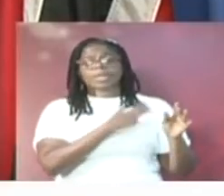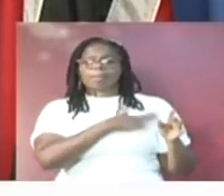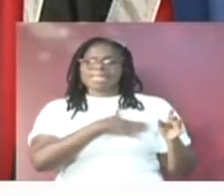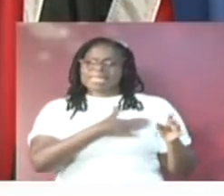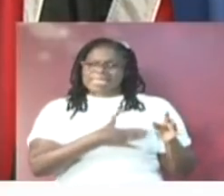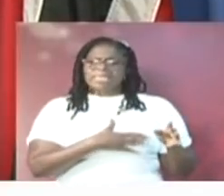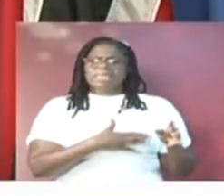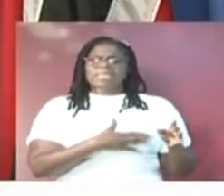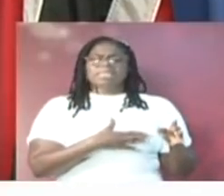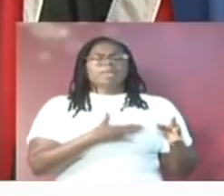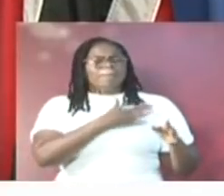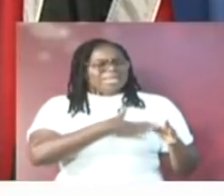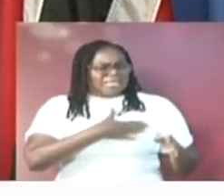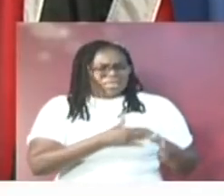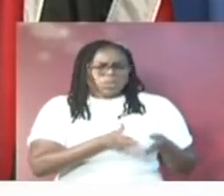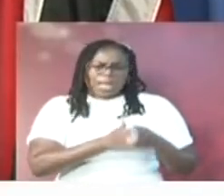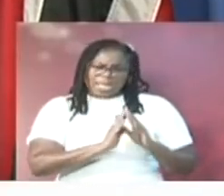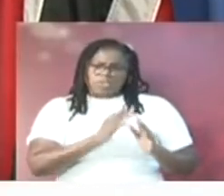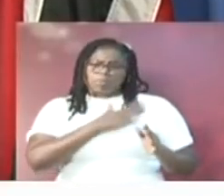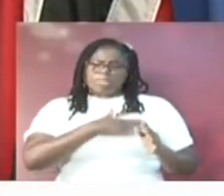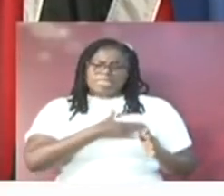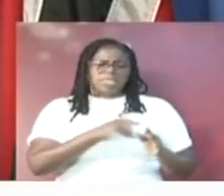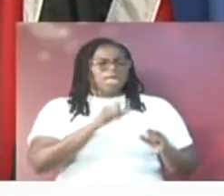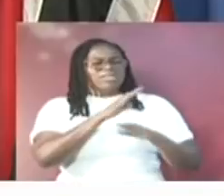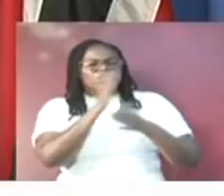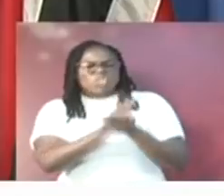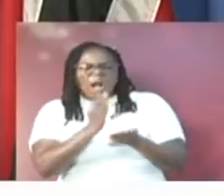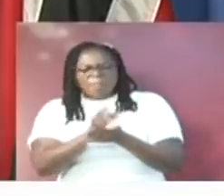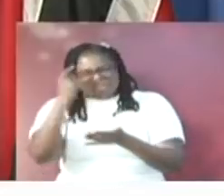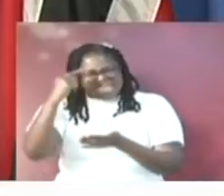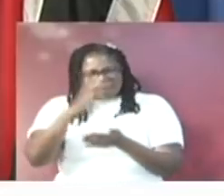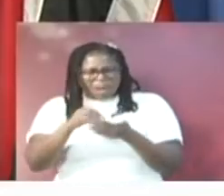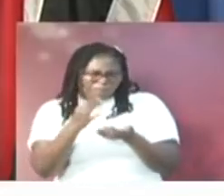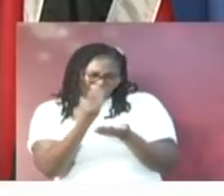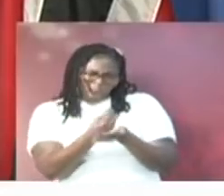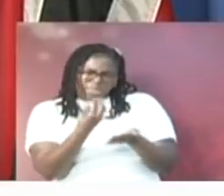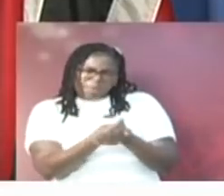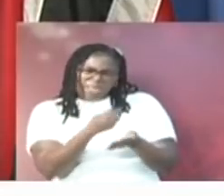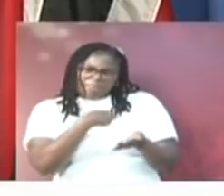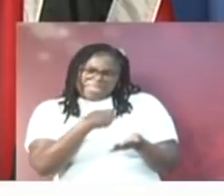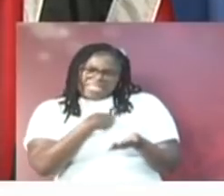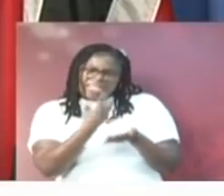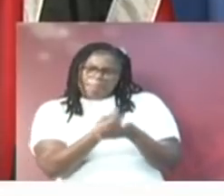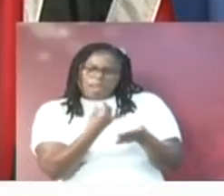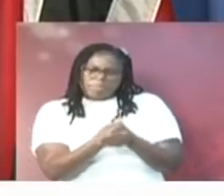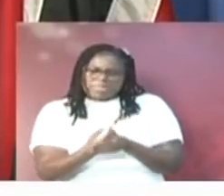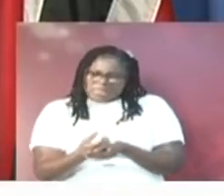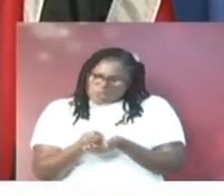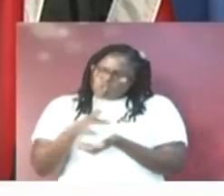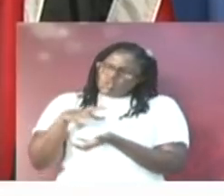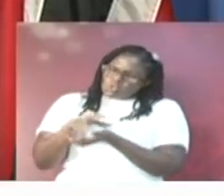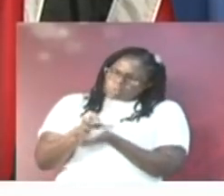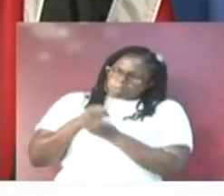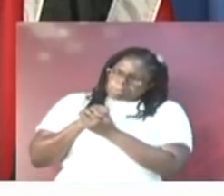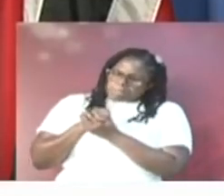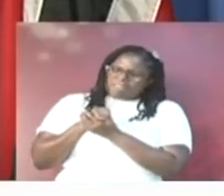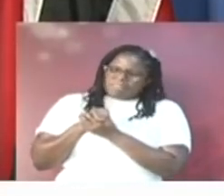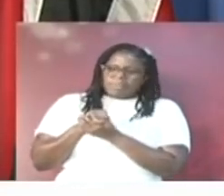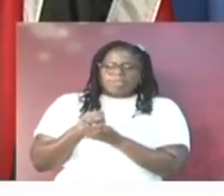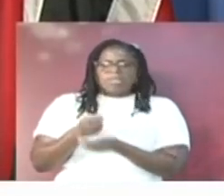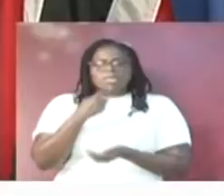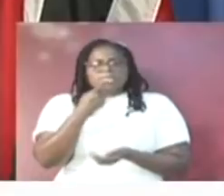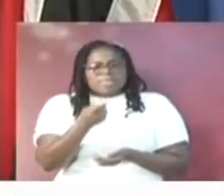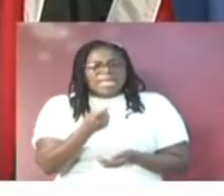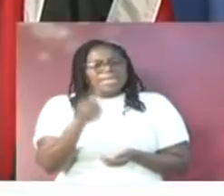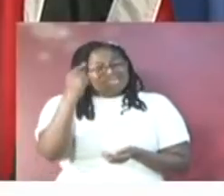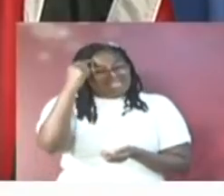that sacrifice. Stop looking at the dollar. Because if you look at that $1, it may be $1,000 lost